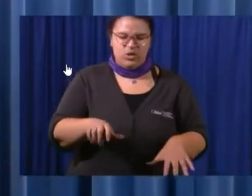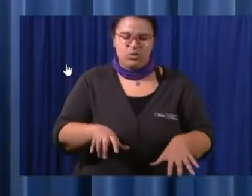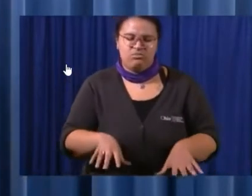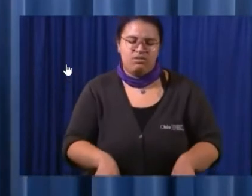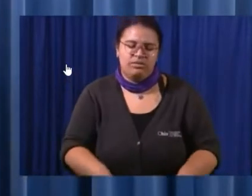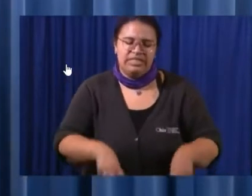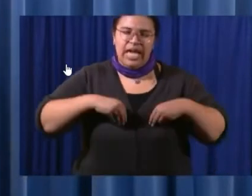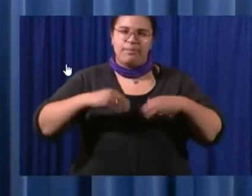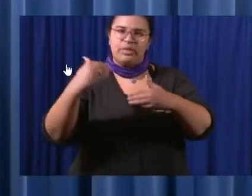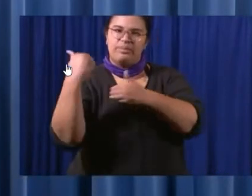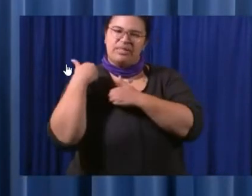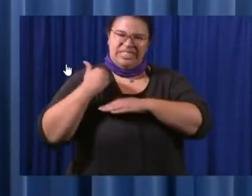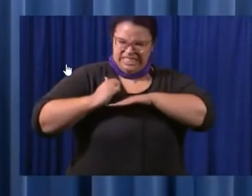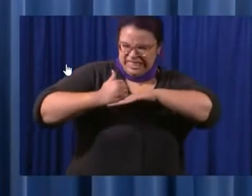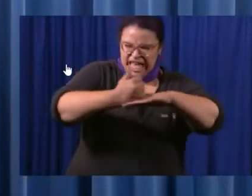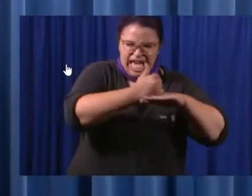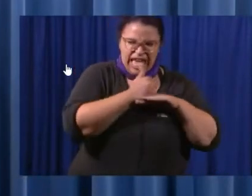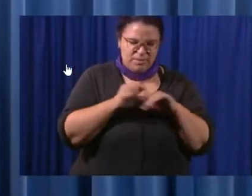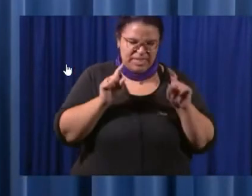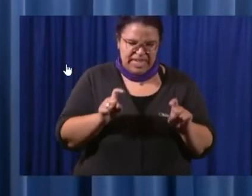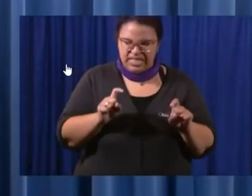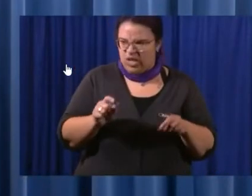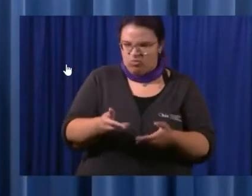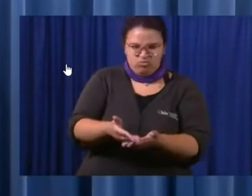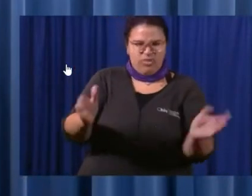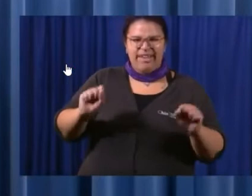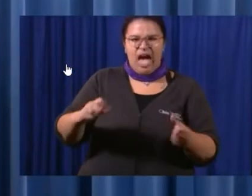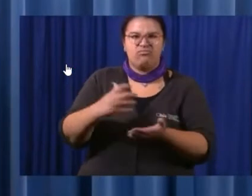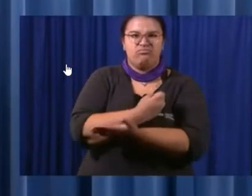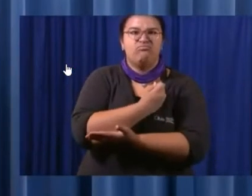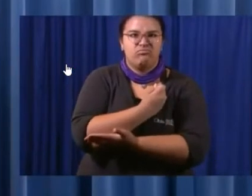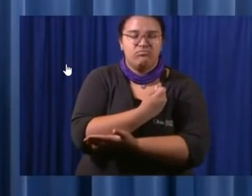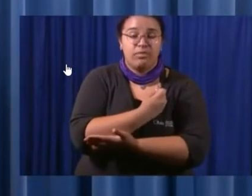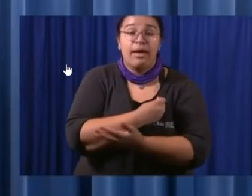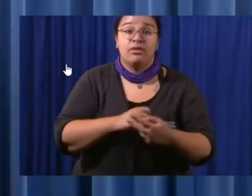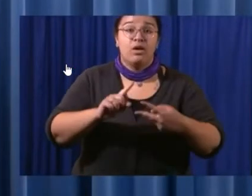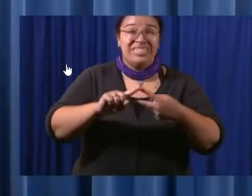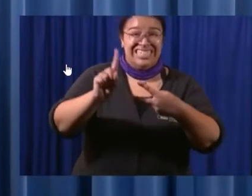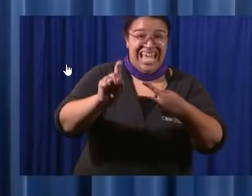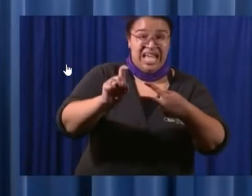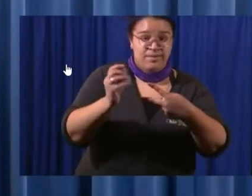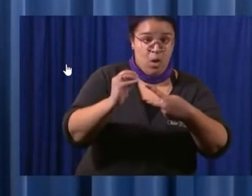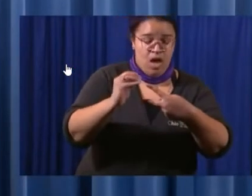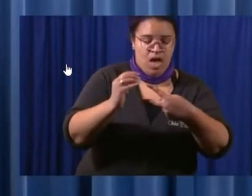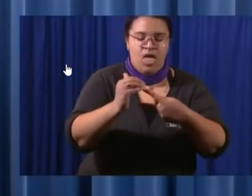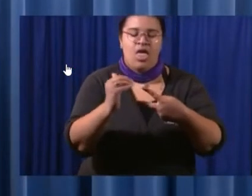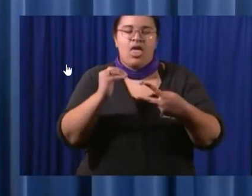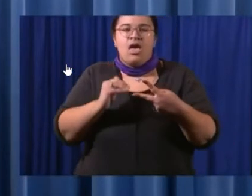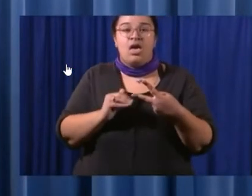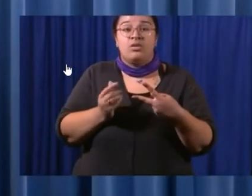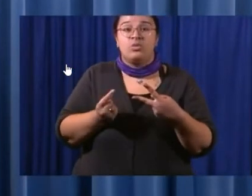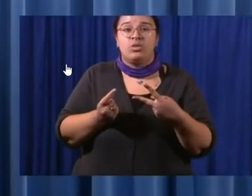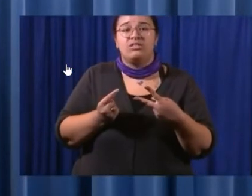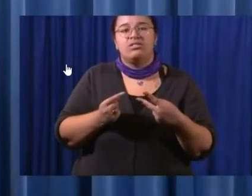everybody. The other thing that we can do is to be careful. And, what we're finding